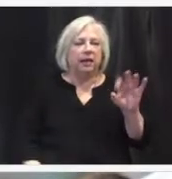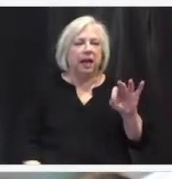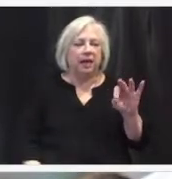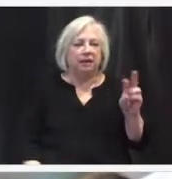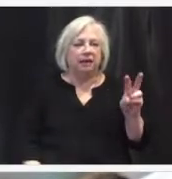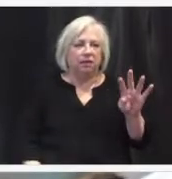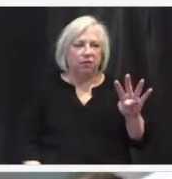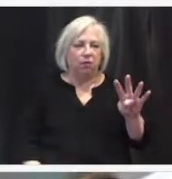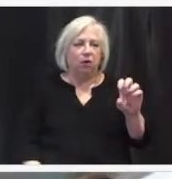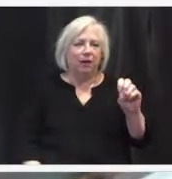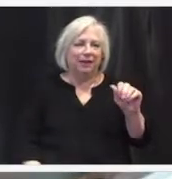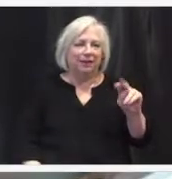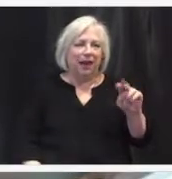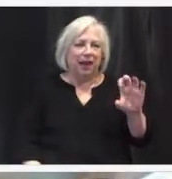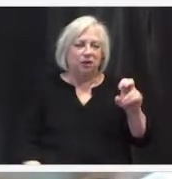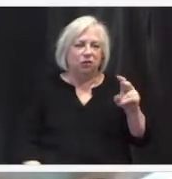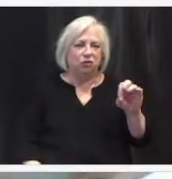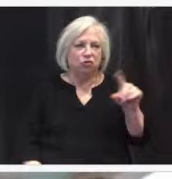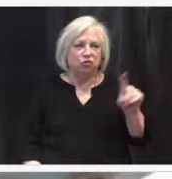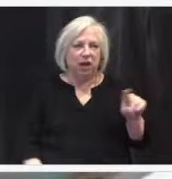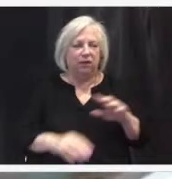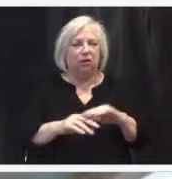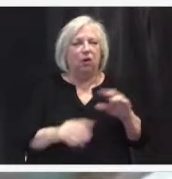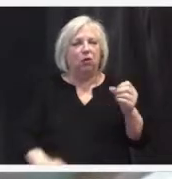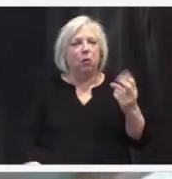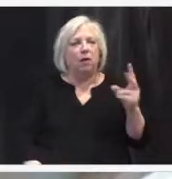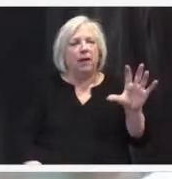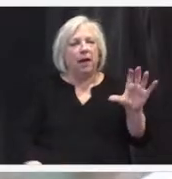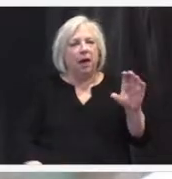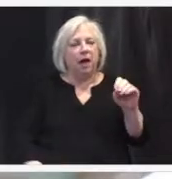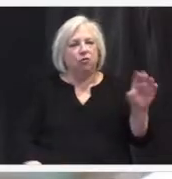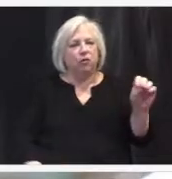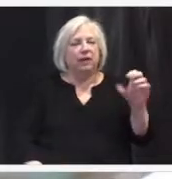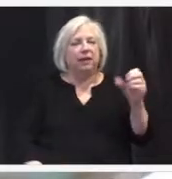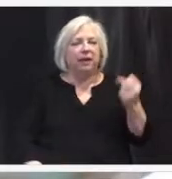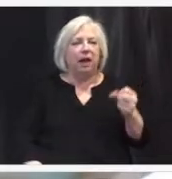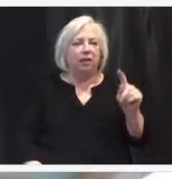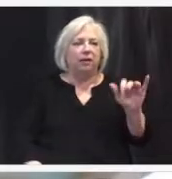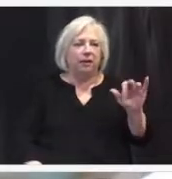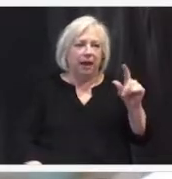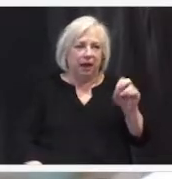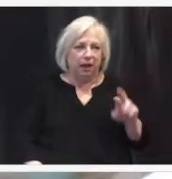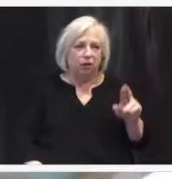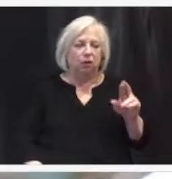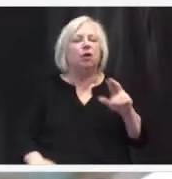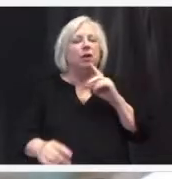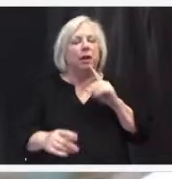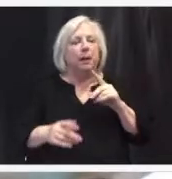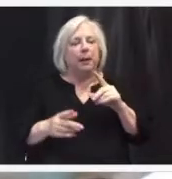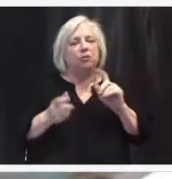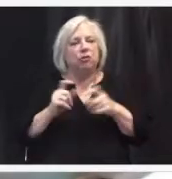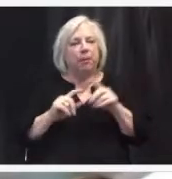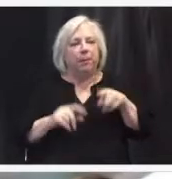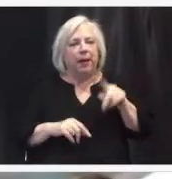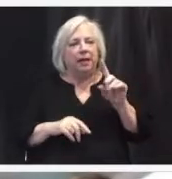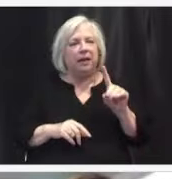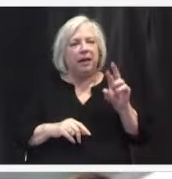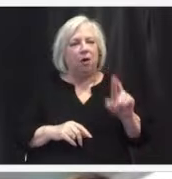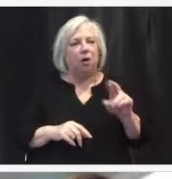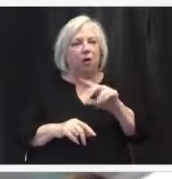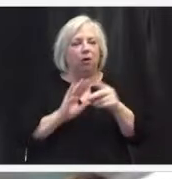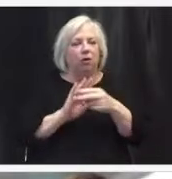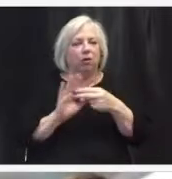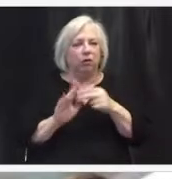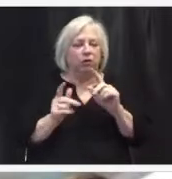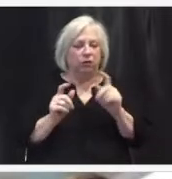Z9964, Sanchez Triplex PDR, 1200 South Taylor Street. Staff recommends approval of the requested PDR zoning, subject to compliance with the comments